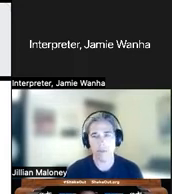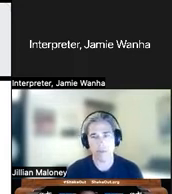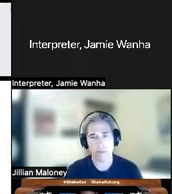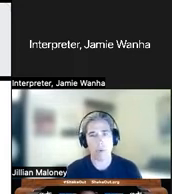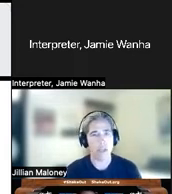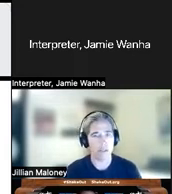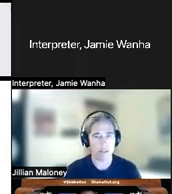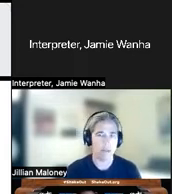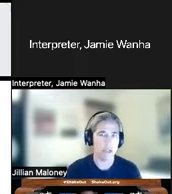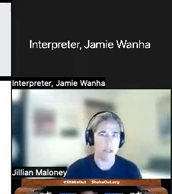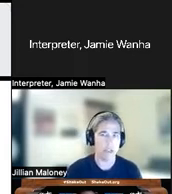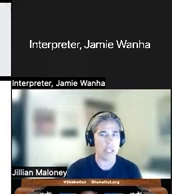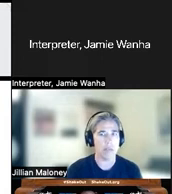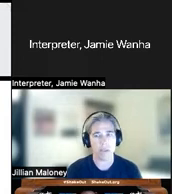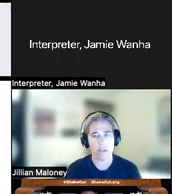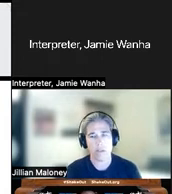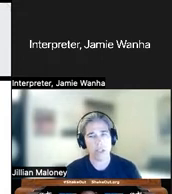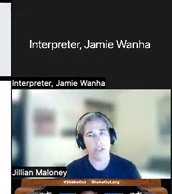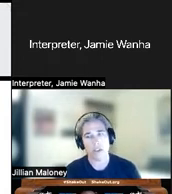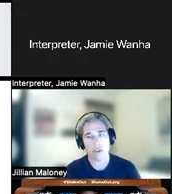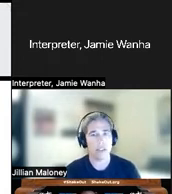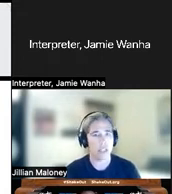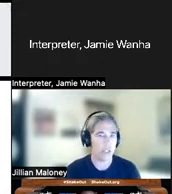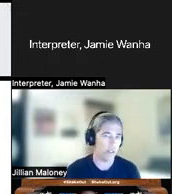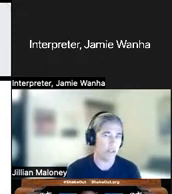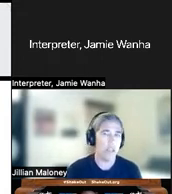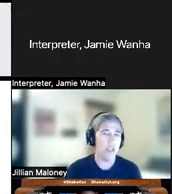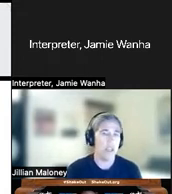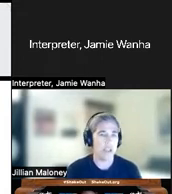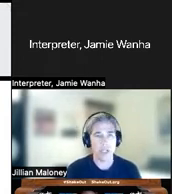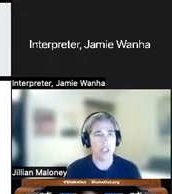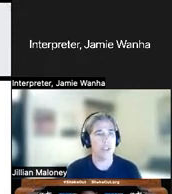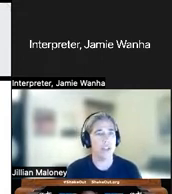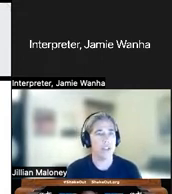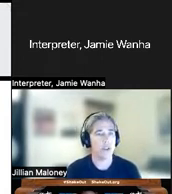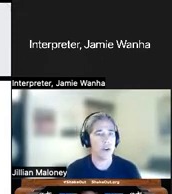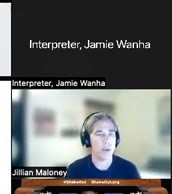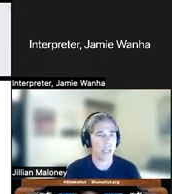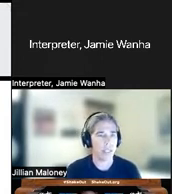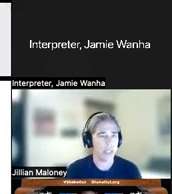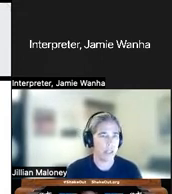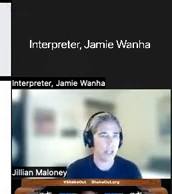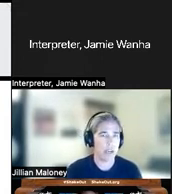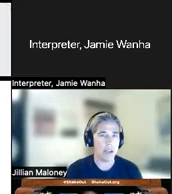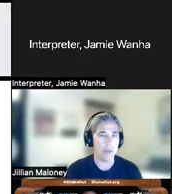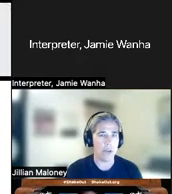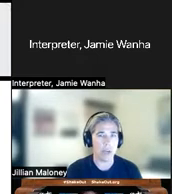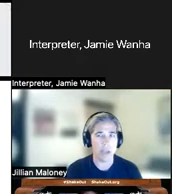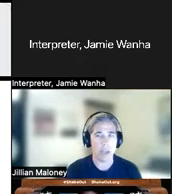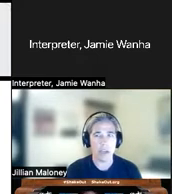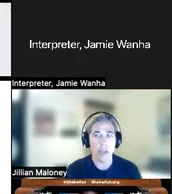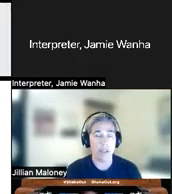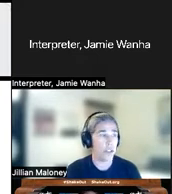of borings, seismic sections, cross sections, trenches. And so I'll put that link in the chat for